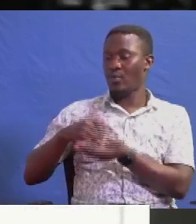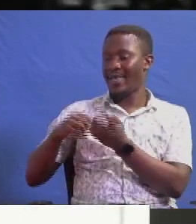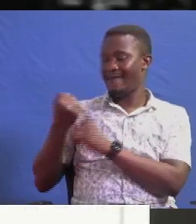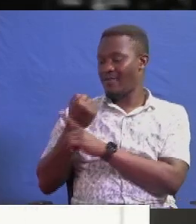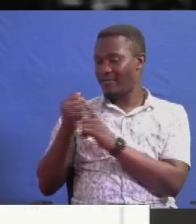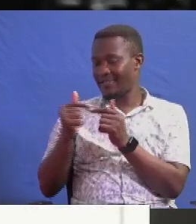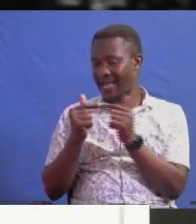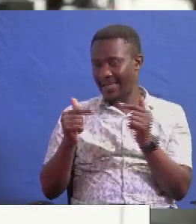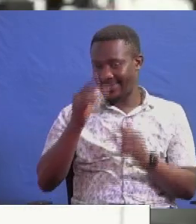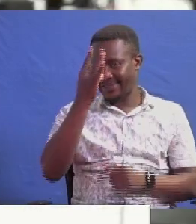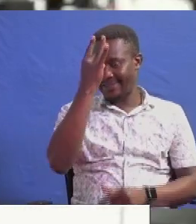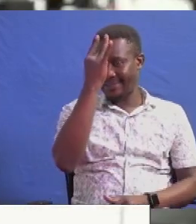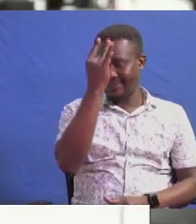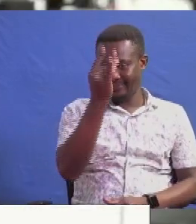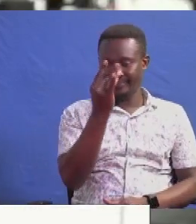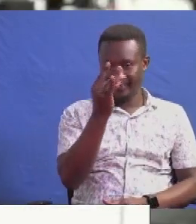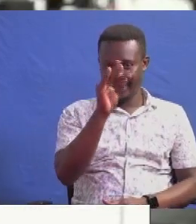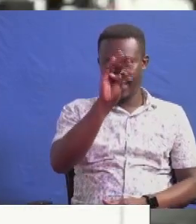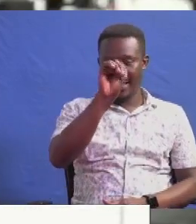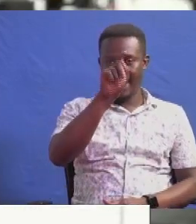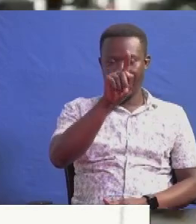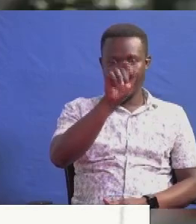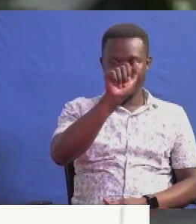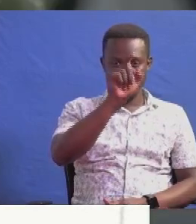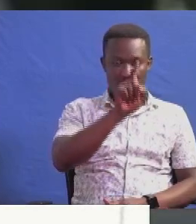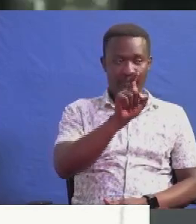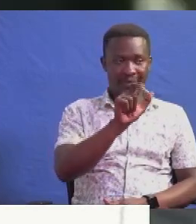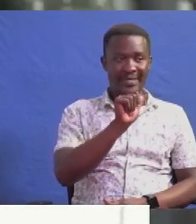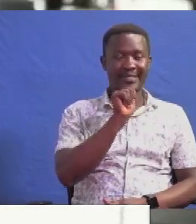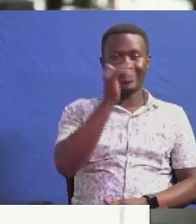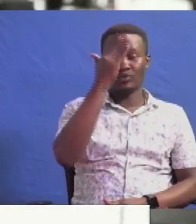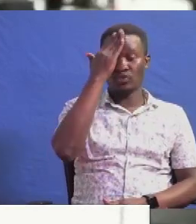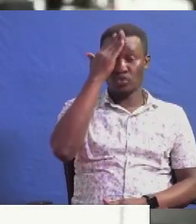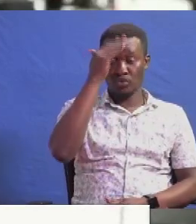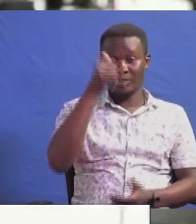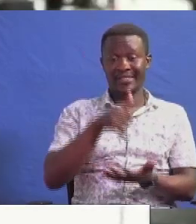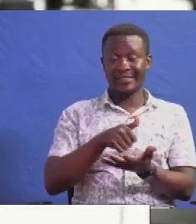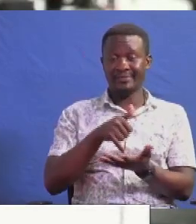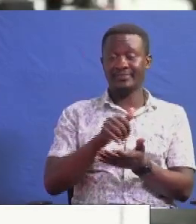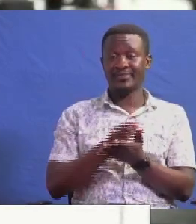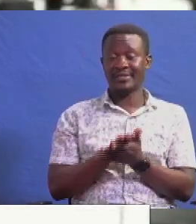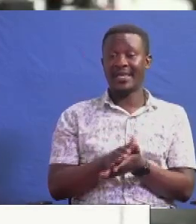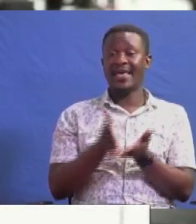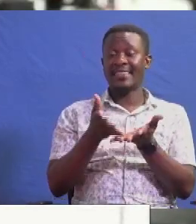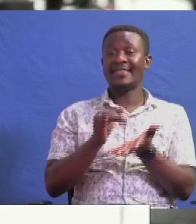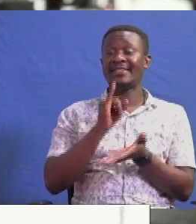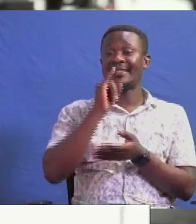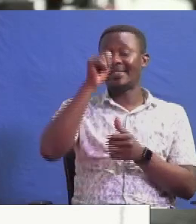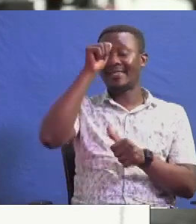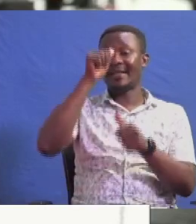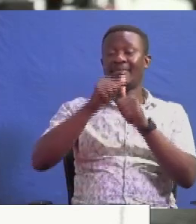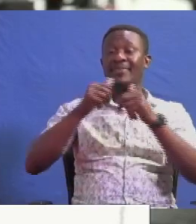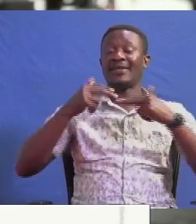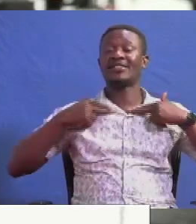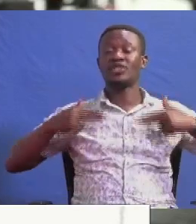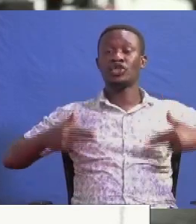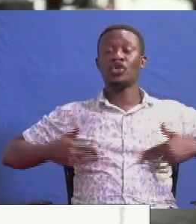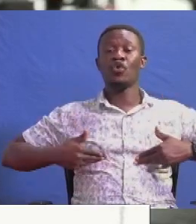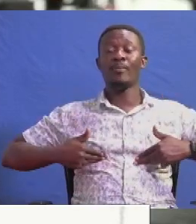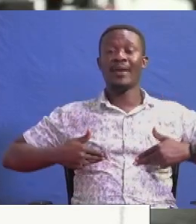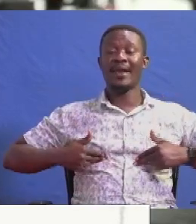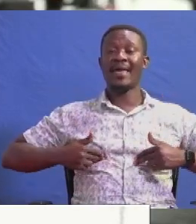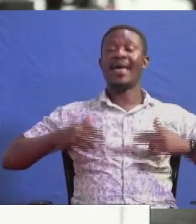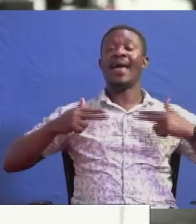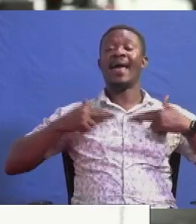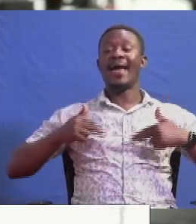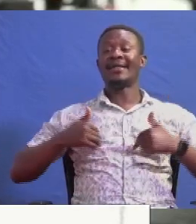against this disease. M-pox is zoonotic, and this is a reminder that human health is tied